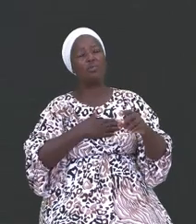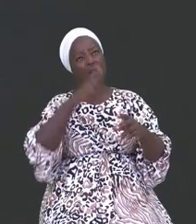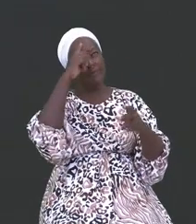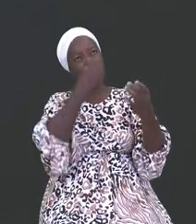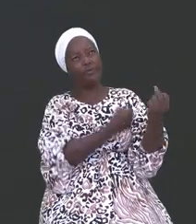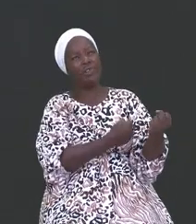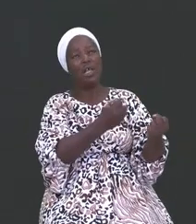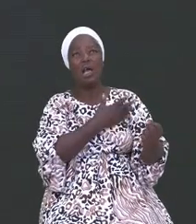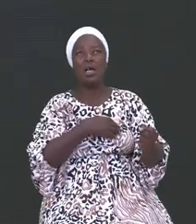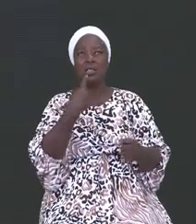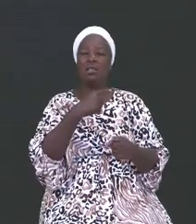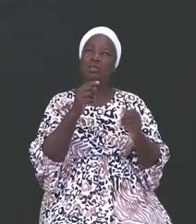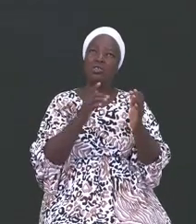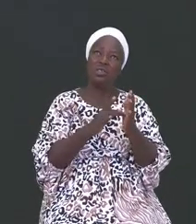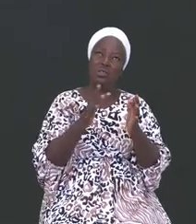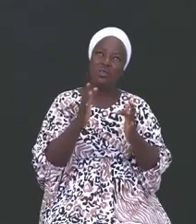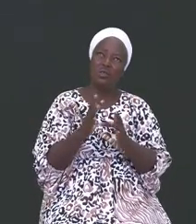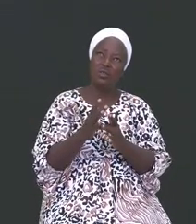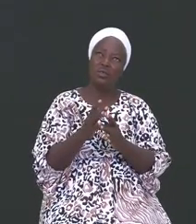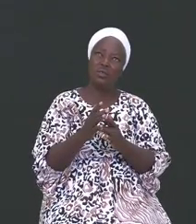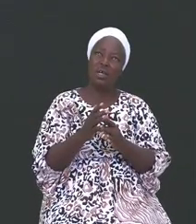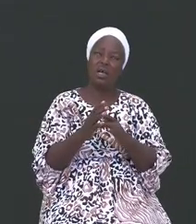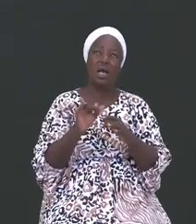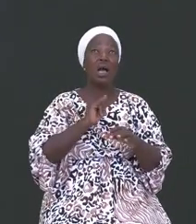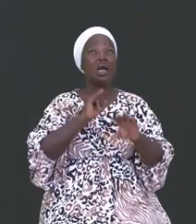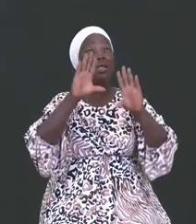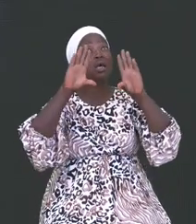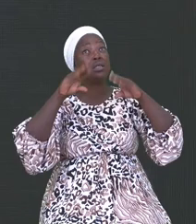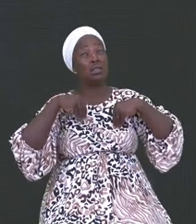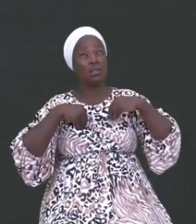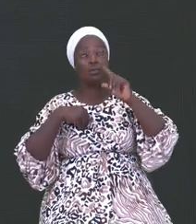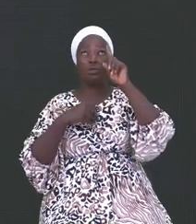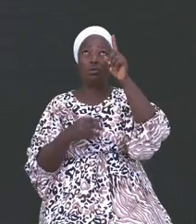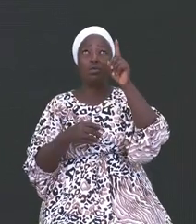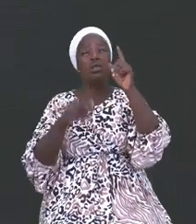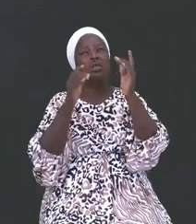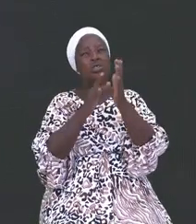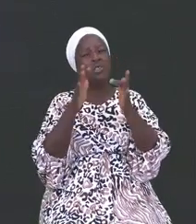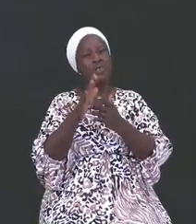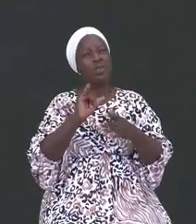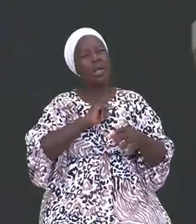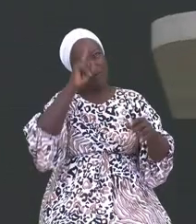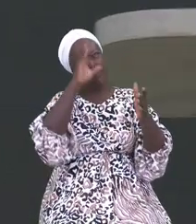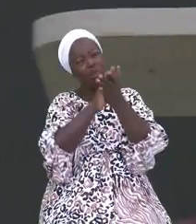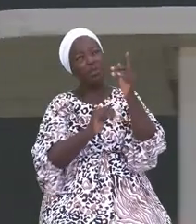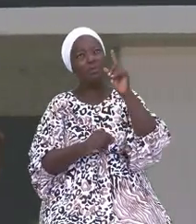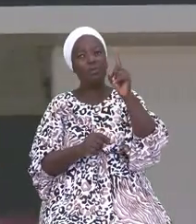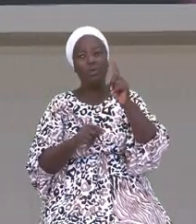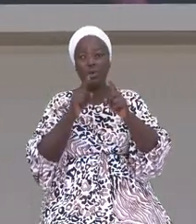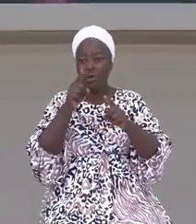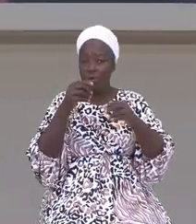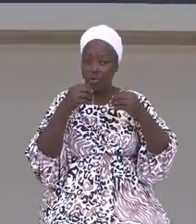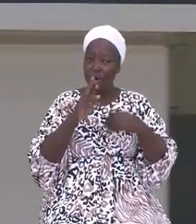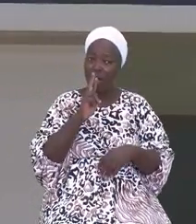and say, "Jesus, I accept you. Jesus, I believe you. You are